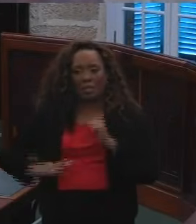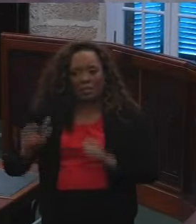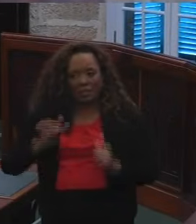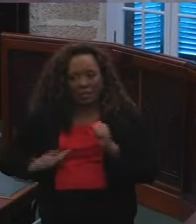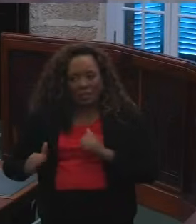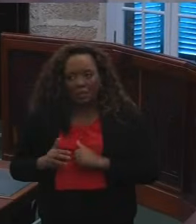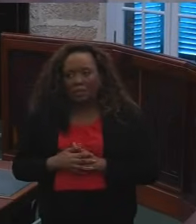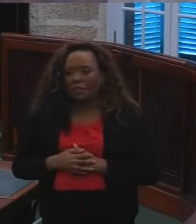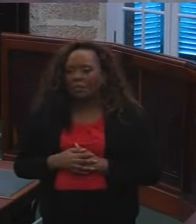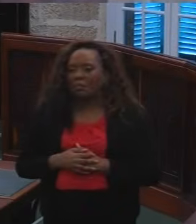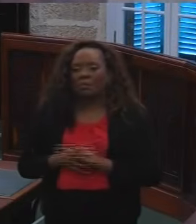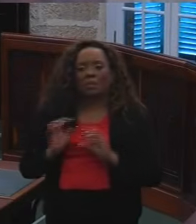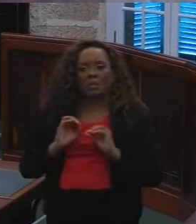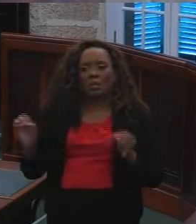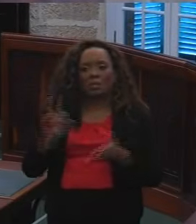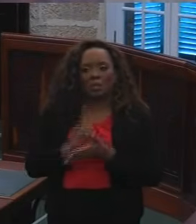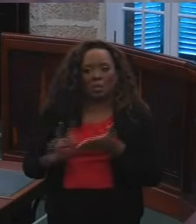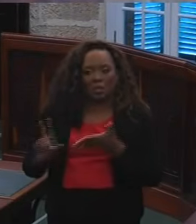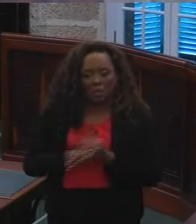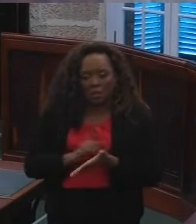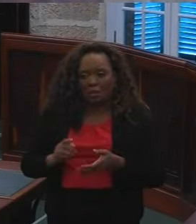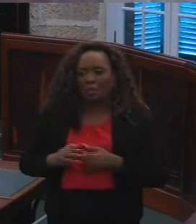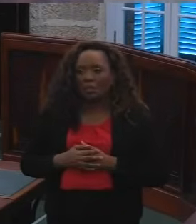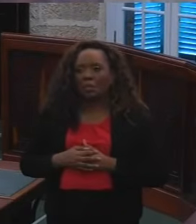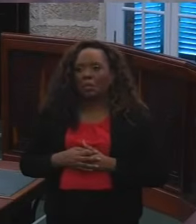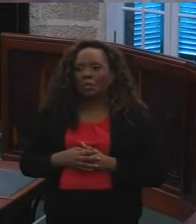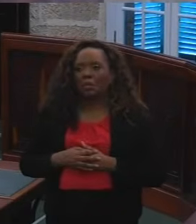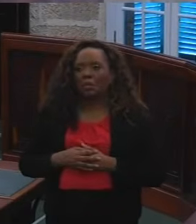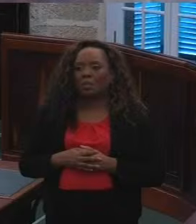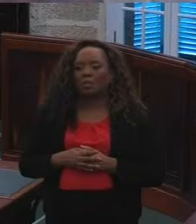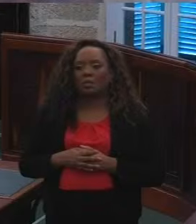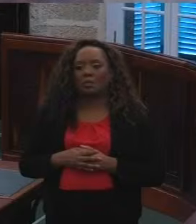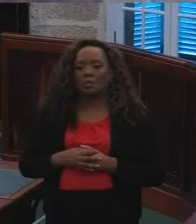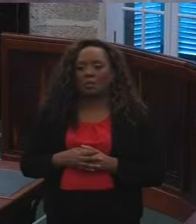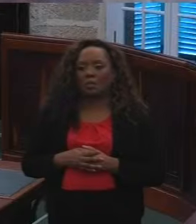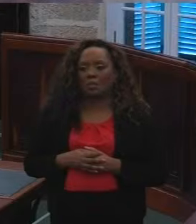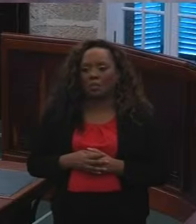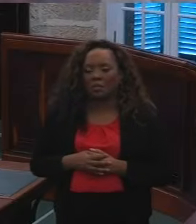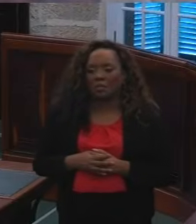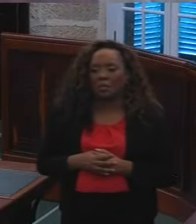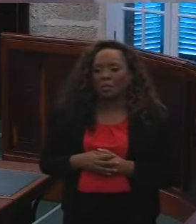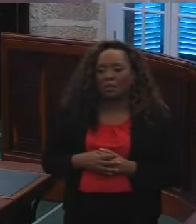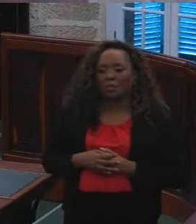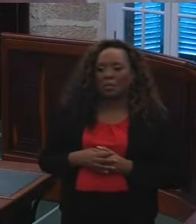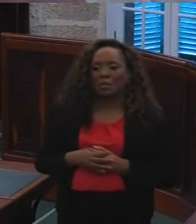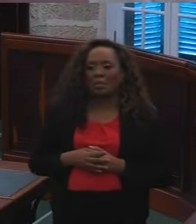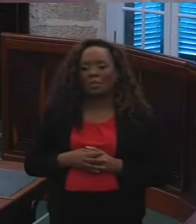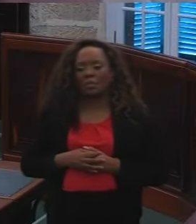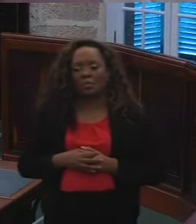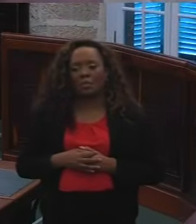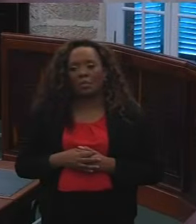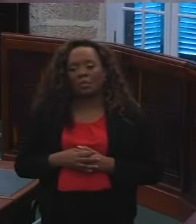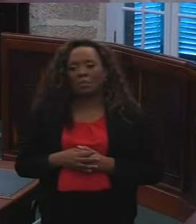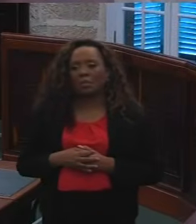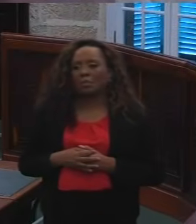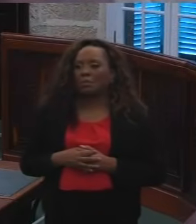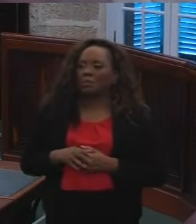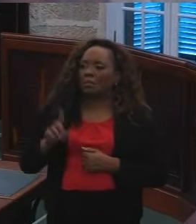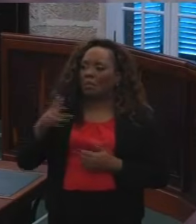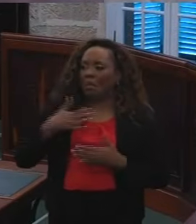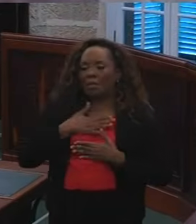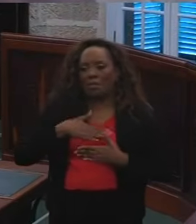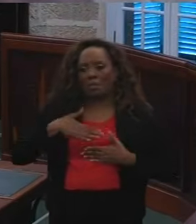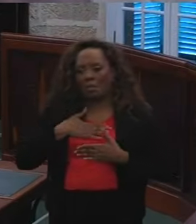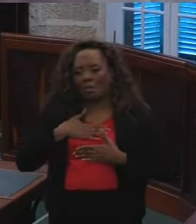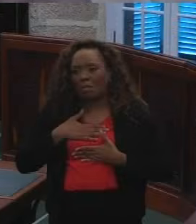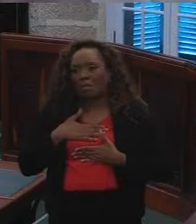a non-discriminatory way, the right for them to have recreational type facilities, because we believe that balancing the